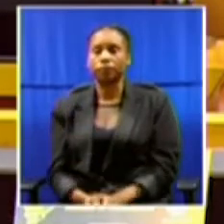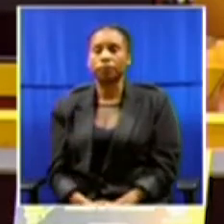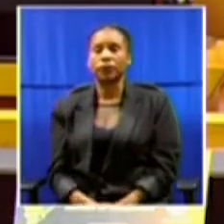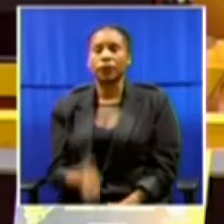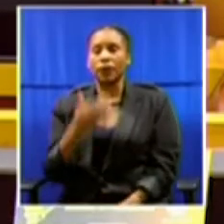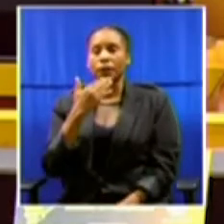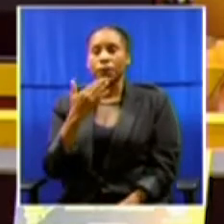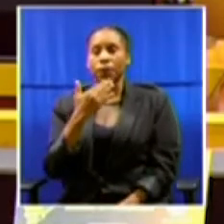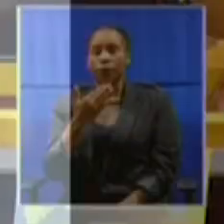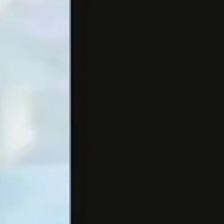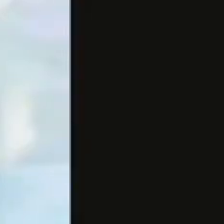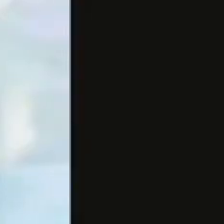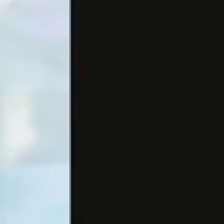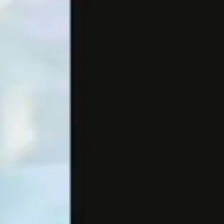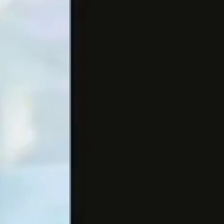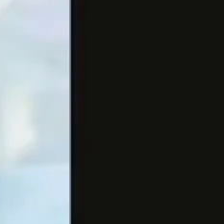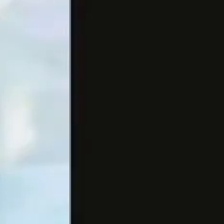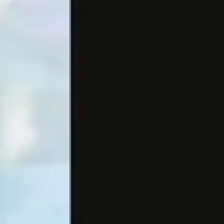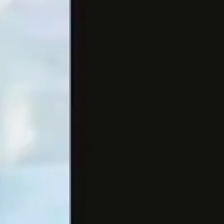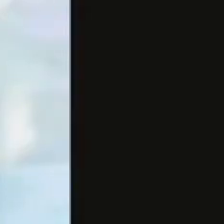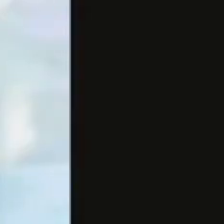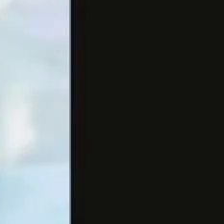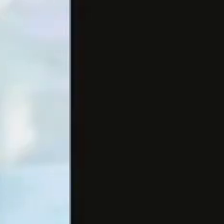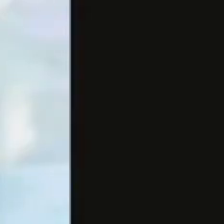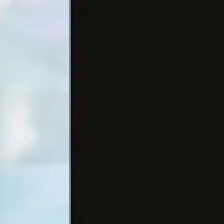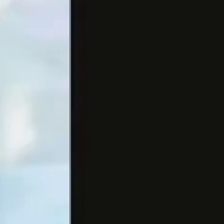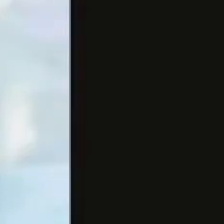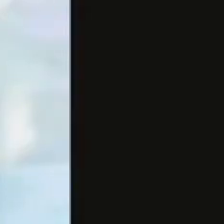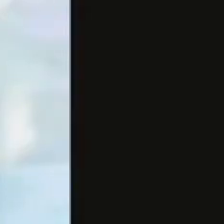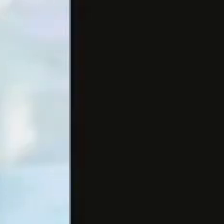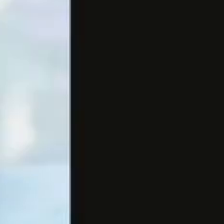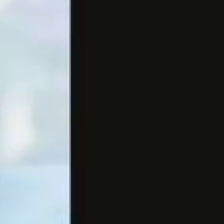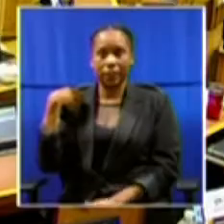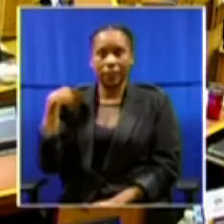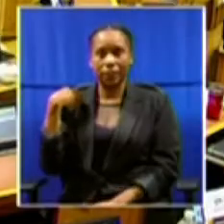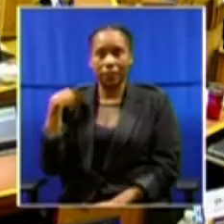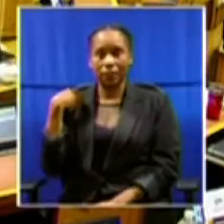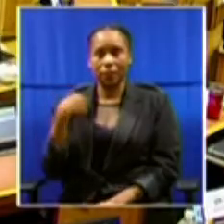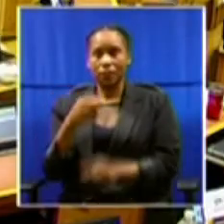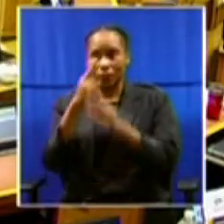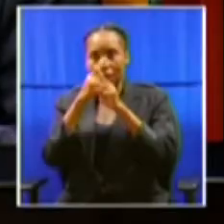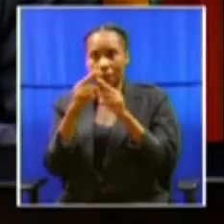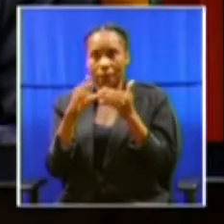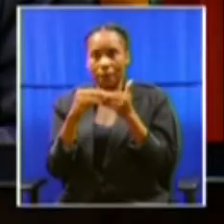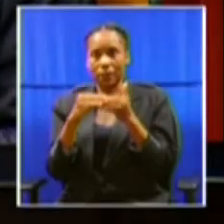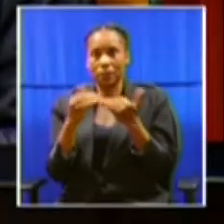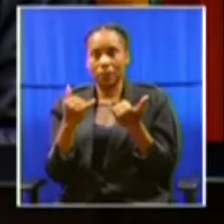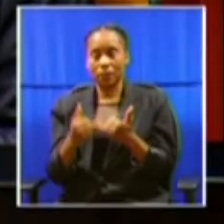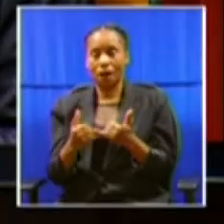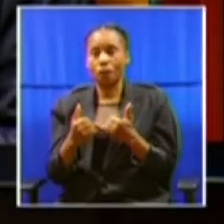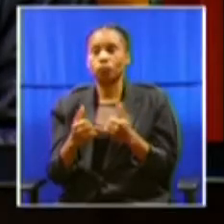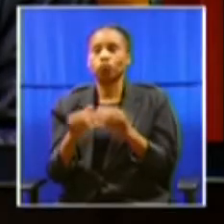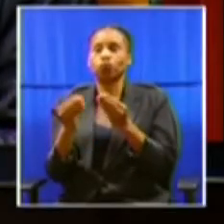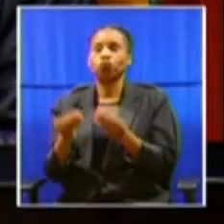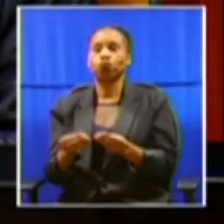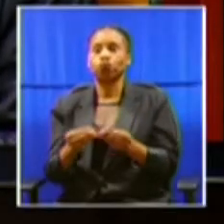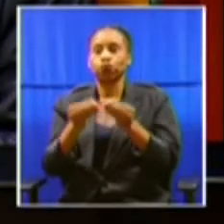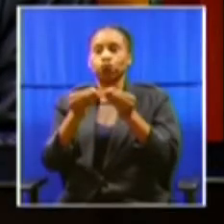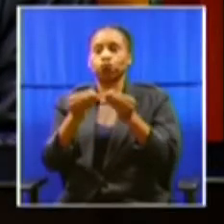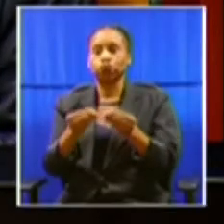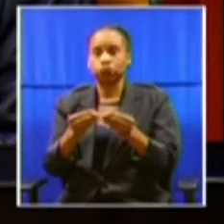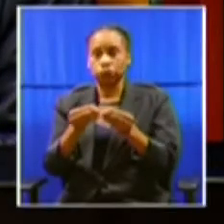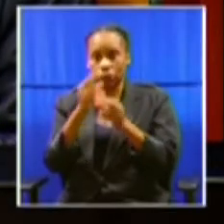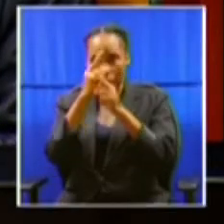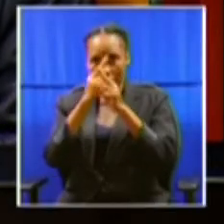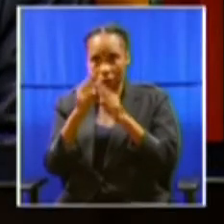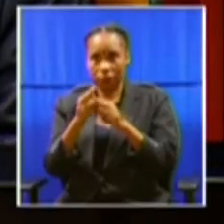much. Thank you, Honourable Deputy Minister. Honourable members, I will now hand over to the Honourable